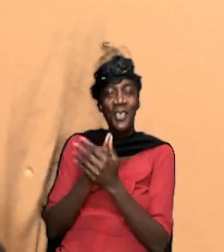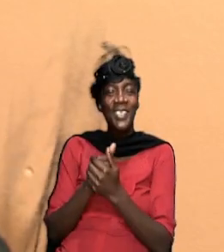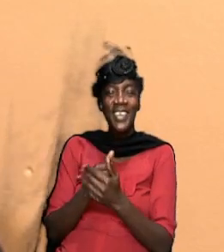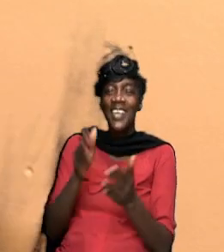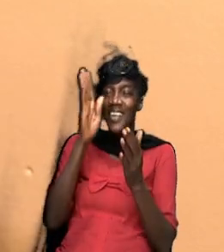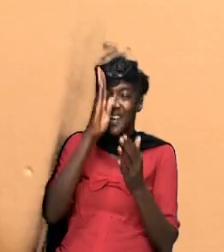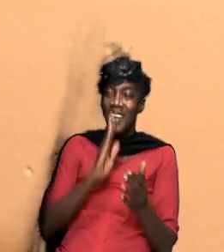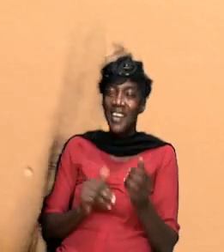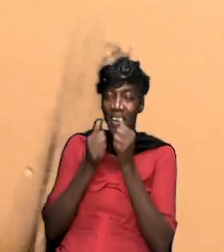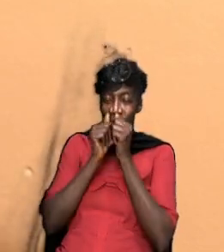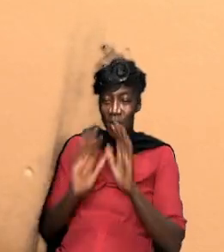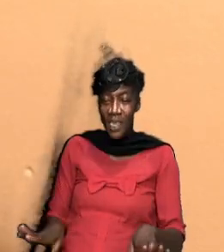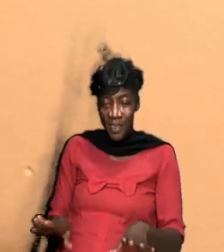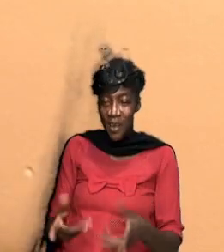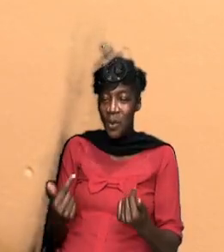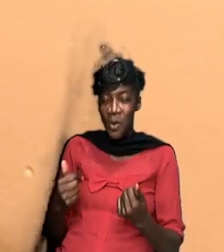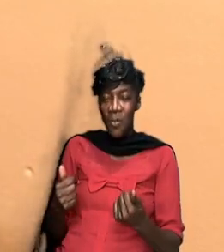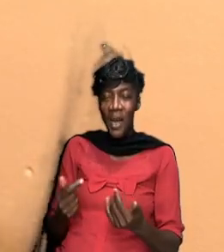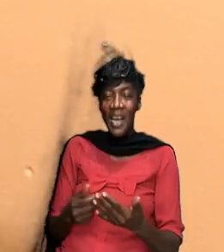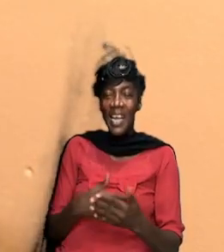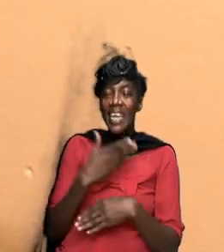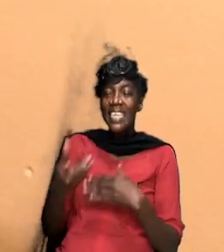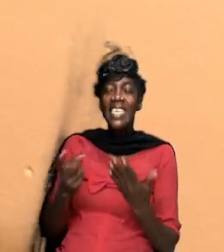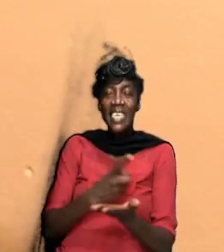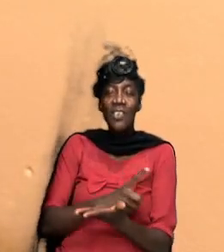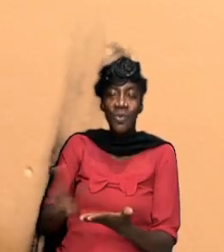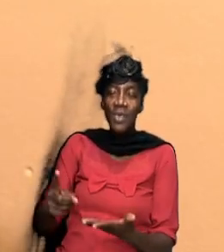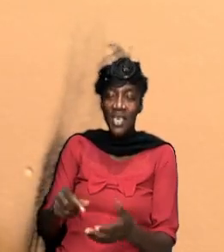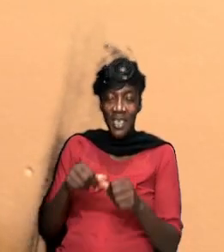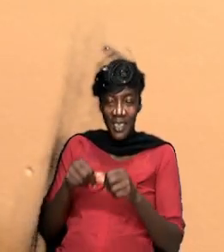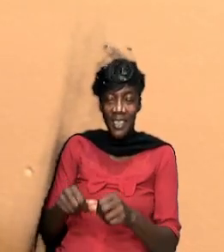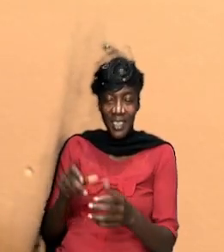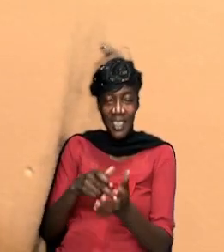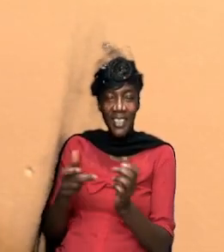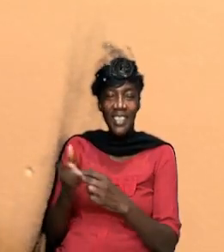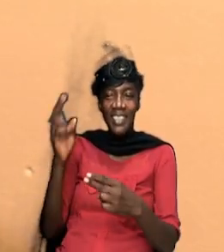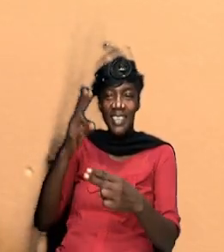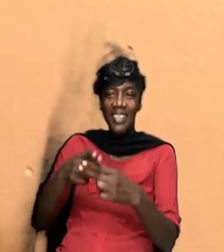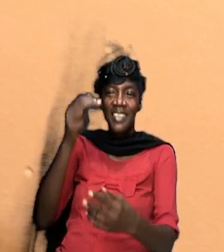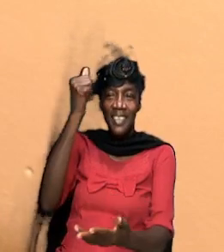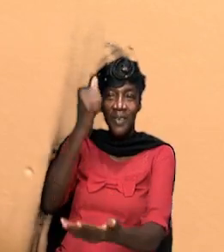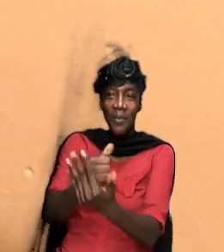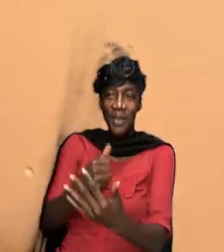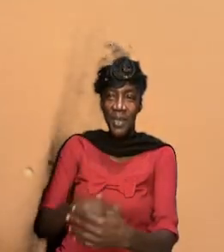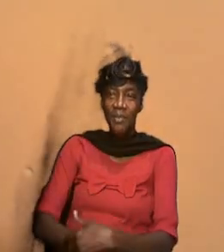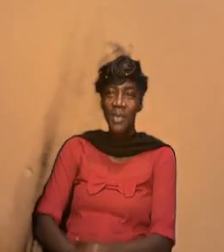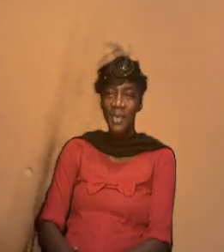the Lord. All be well. We come back next week and we continue in Jesus' name. Amen.